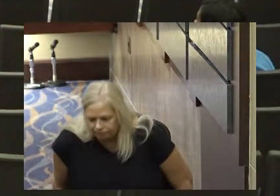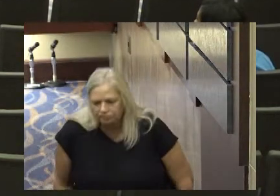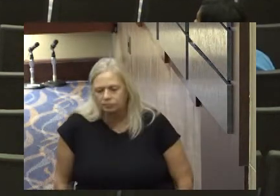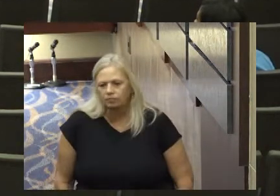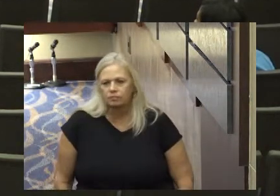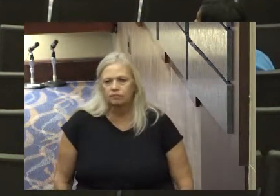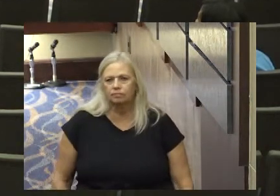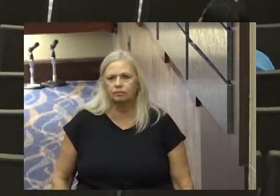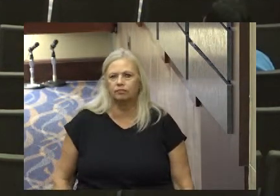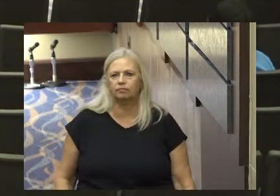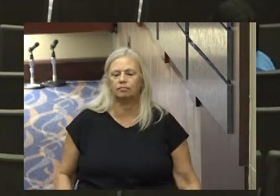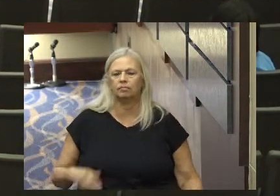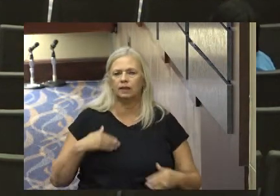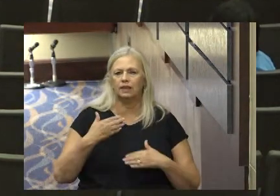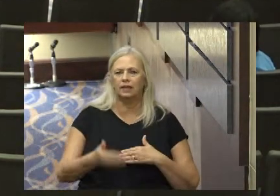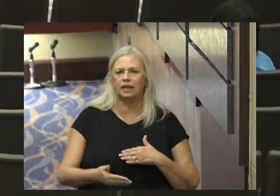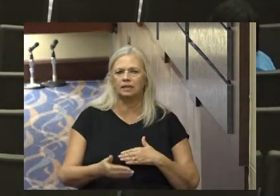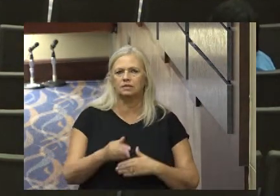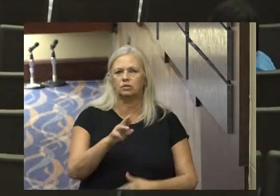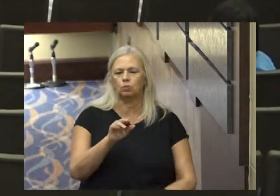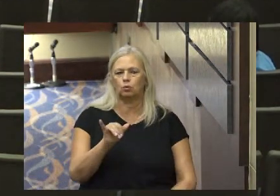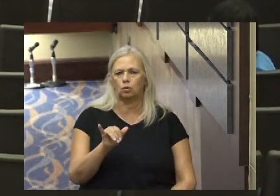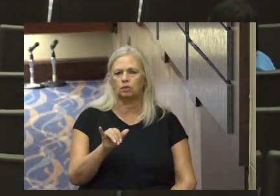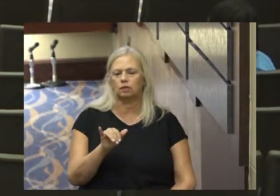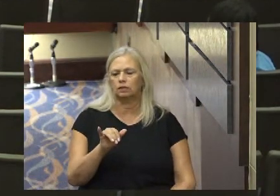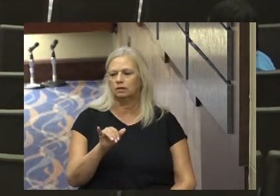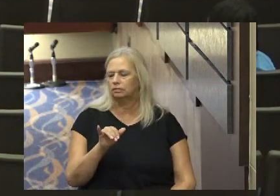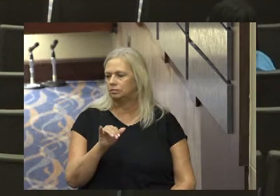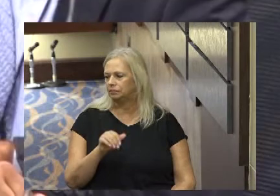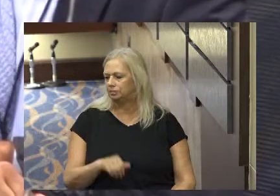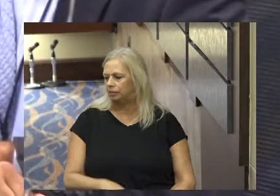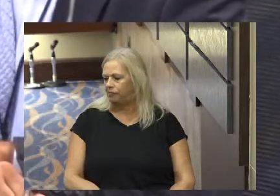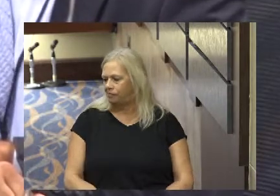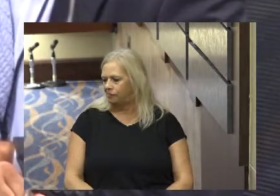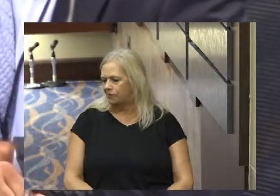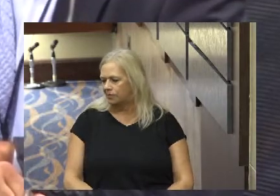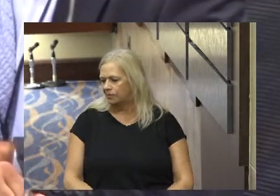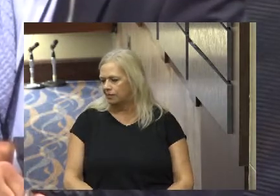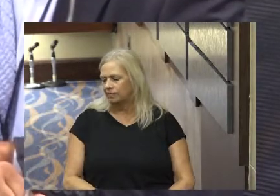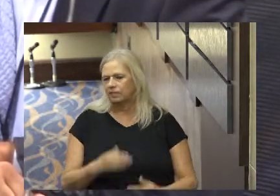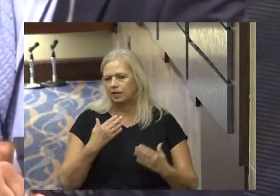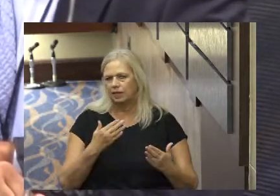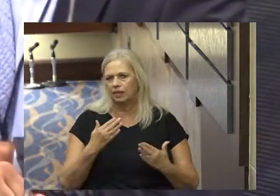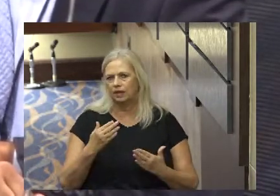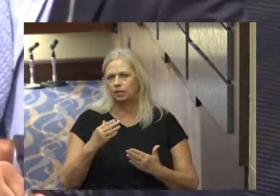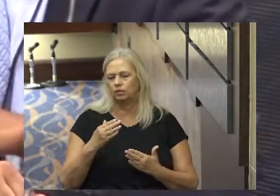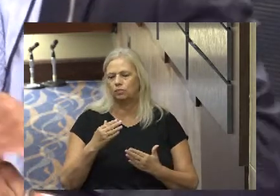And next up, we'll hear from Roy Nash with NeighborWorks. Thank you, Galen.